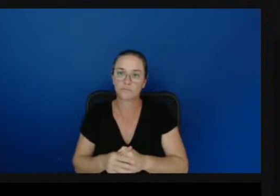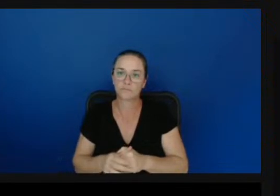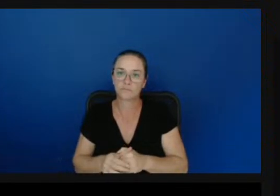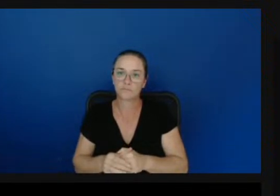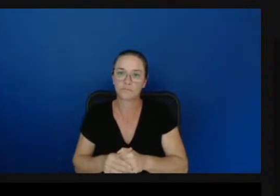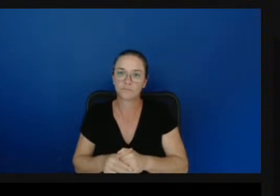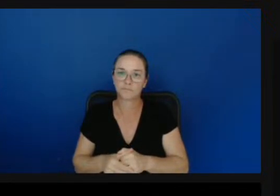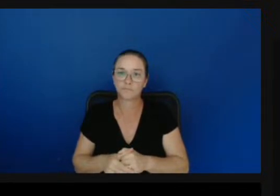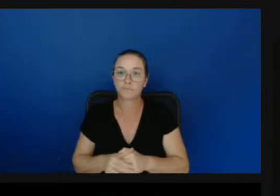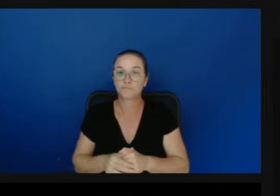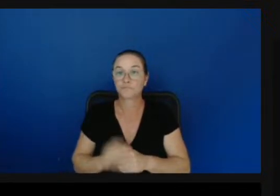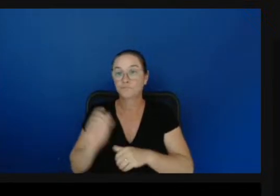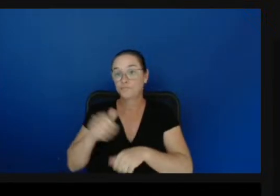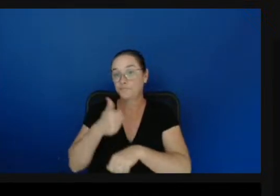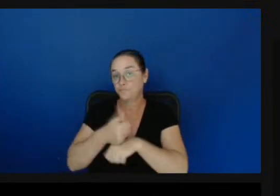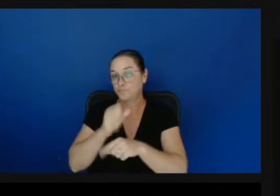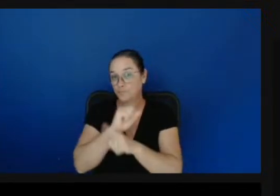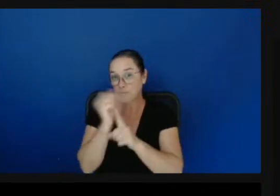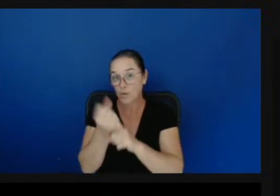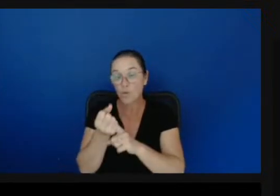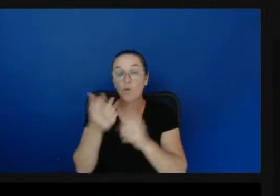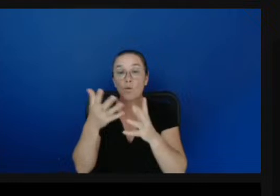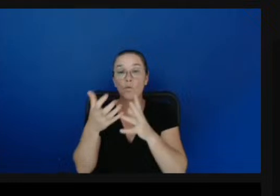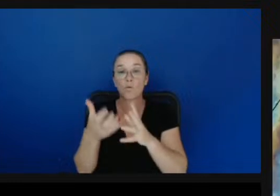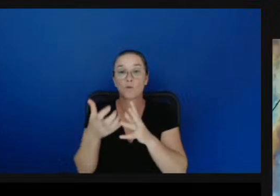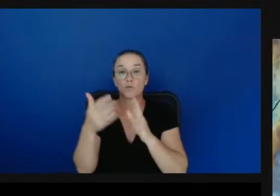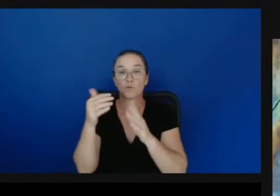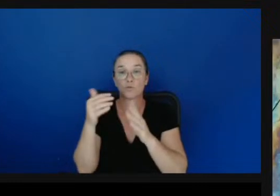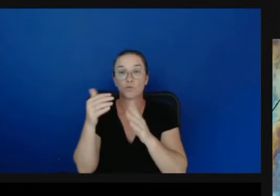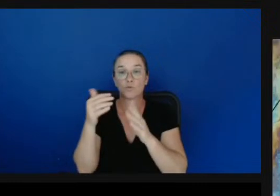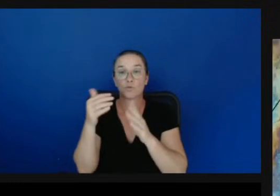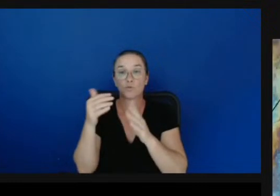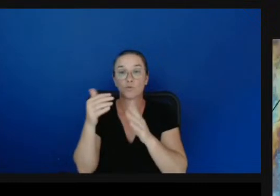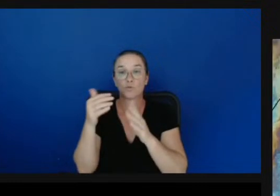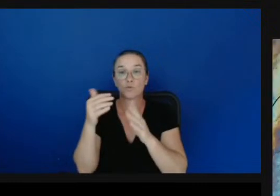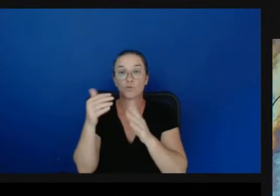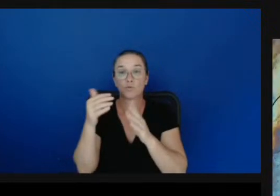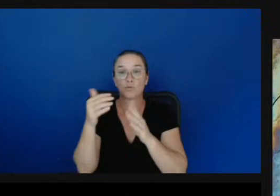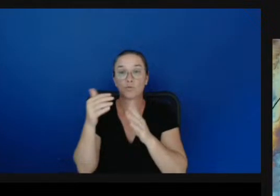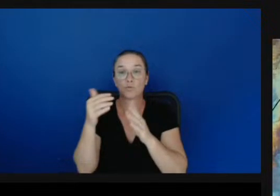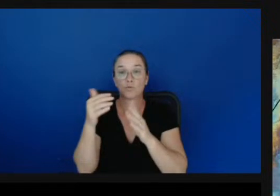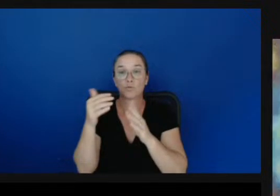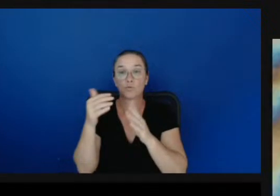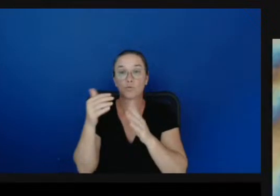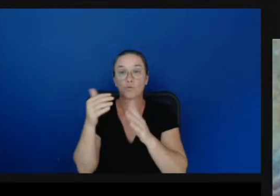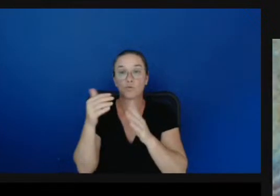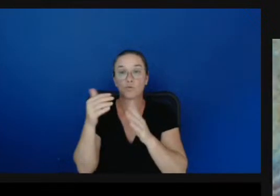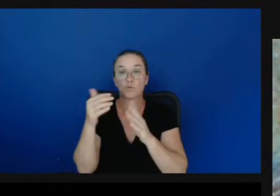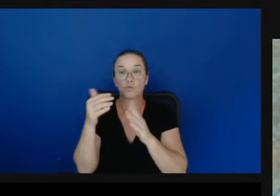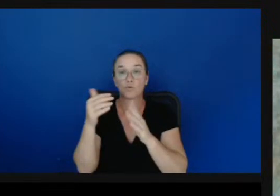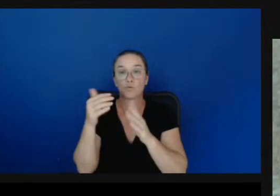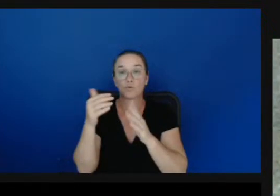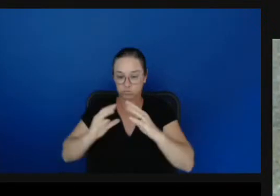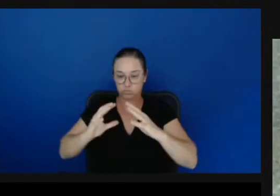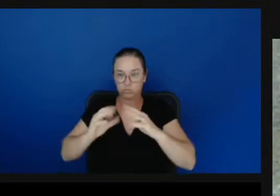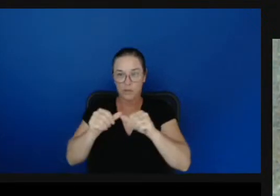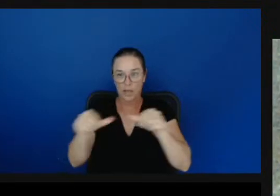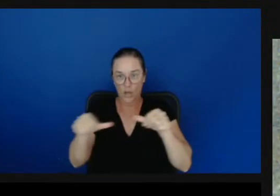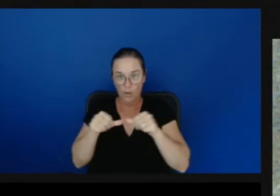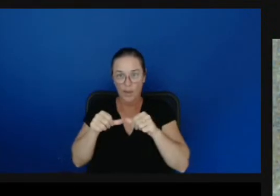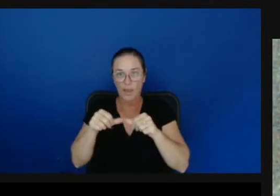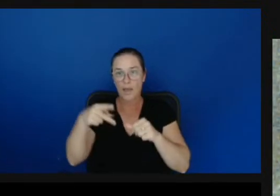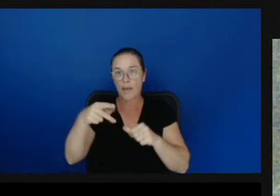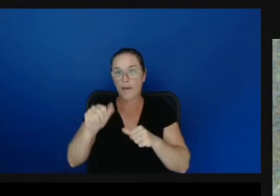So to set the scene here, once again, we'll just remind you of the inflation area right through here. Right, Pauahi